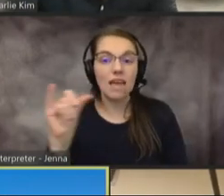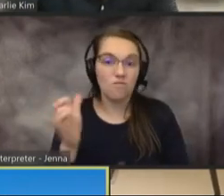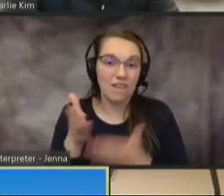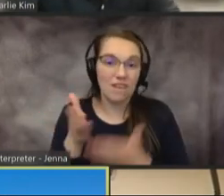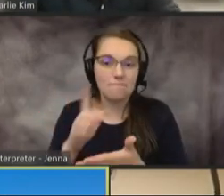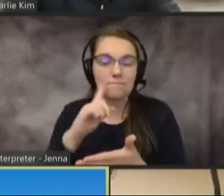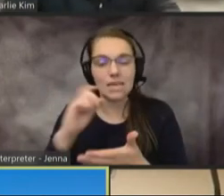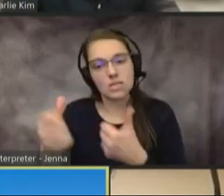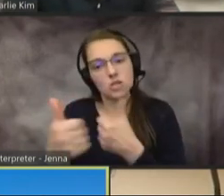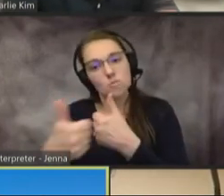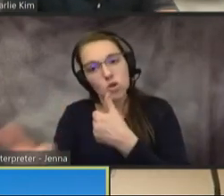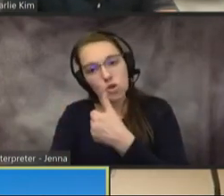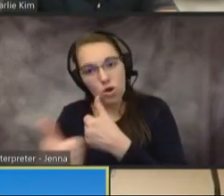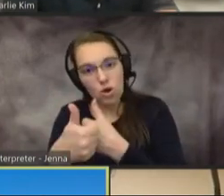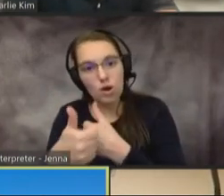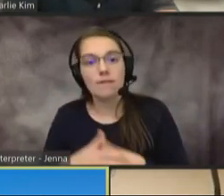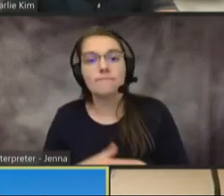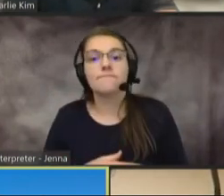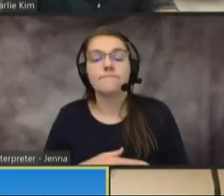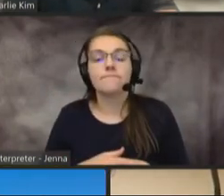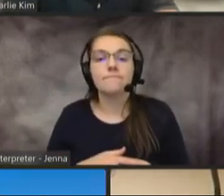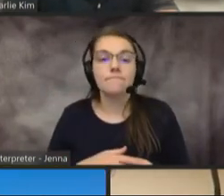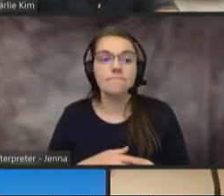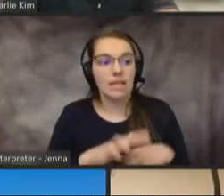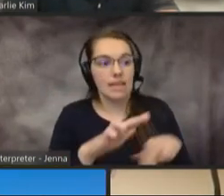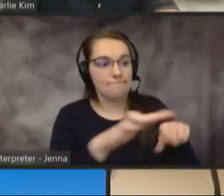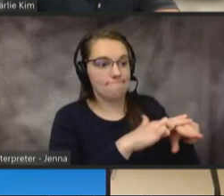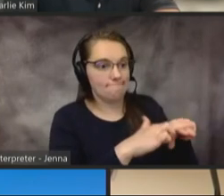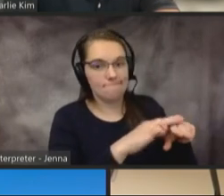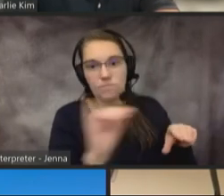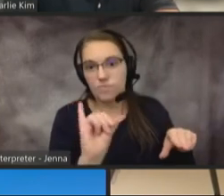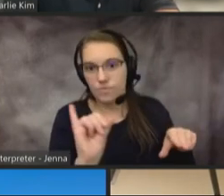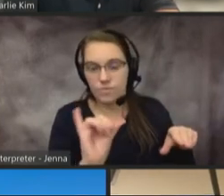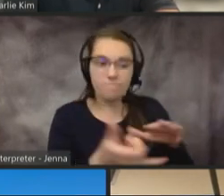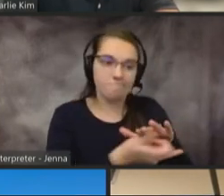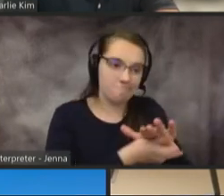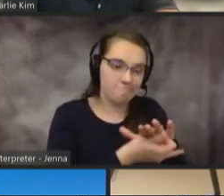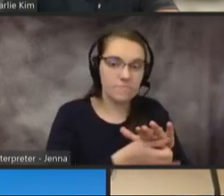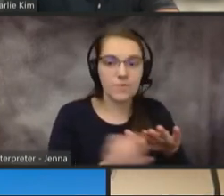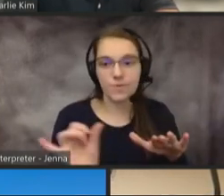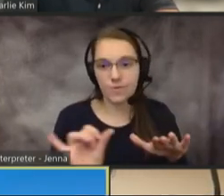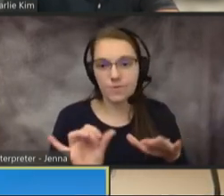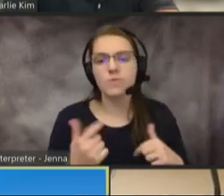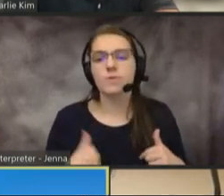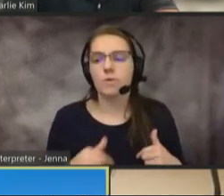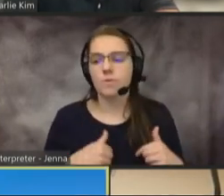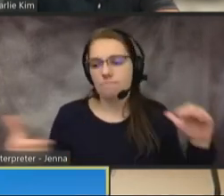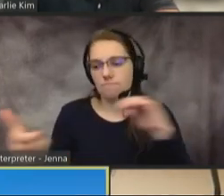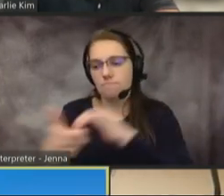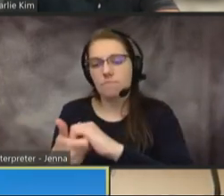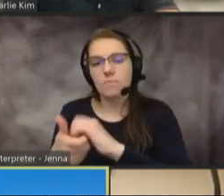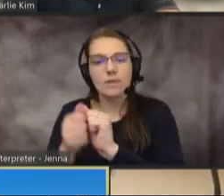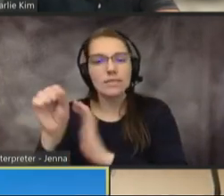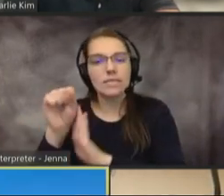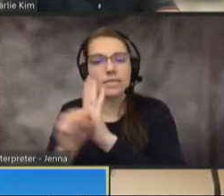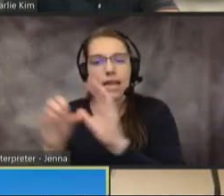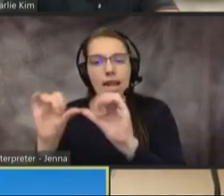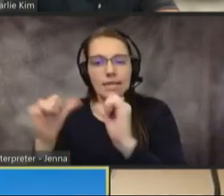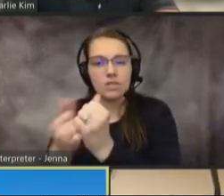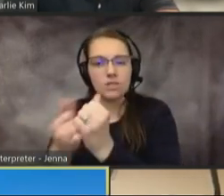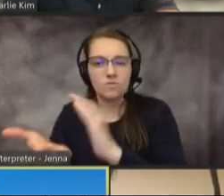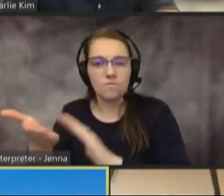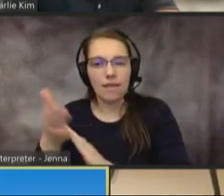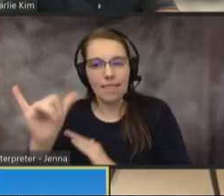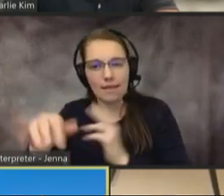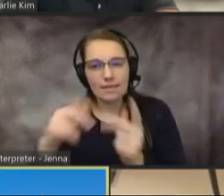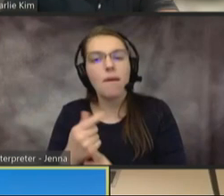that they run for fixed route system. So we would coordinate with like state agencies that run that. But let me